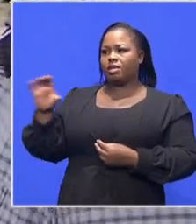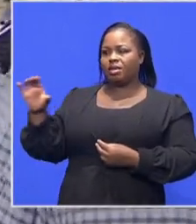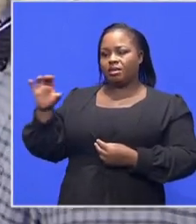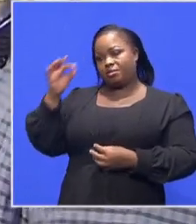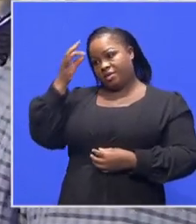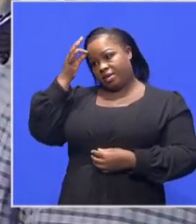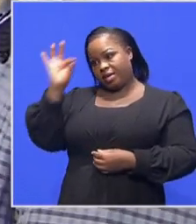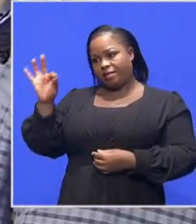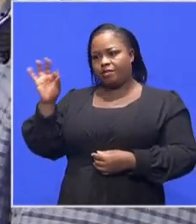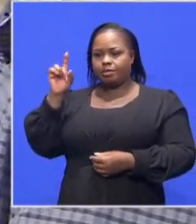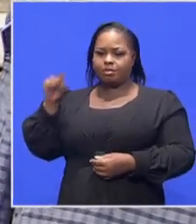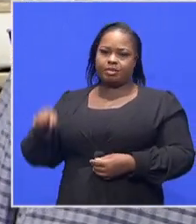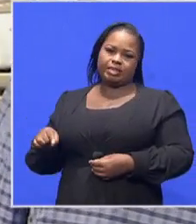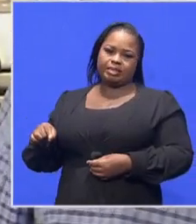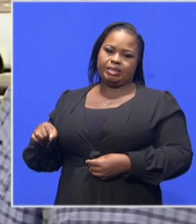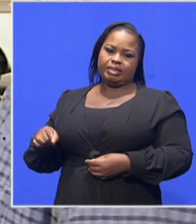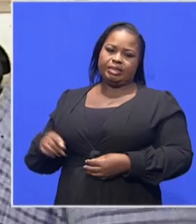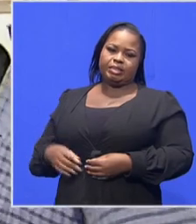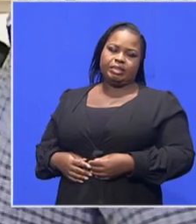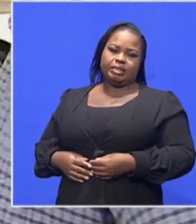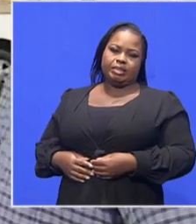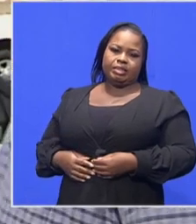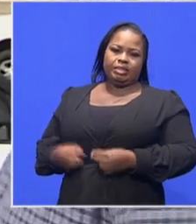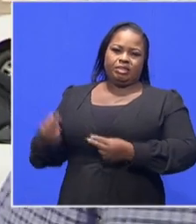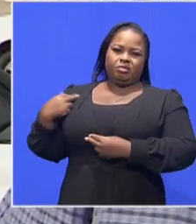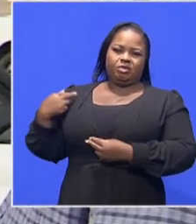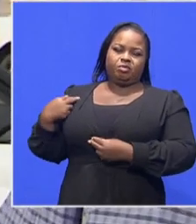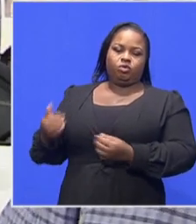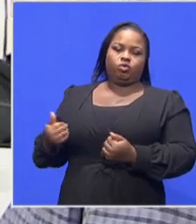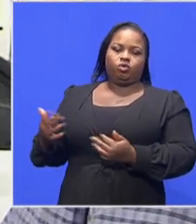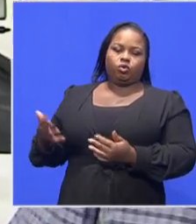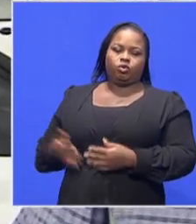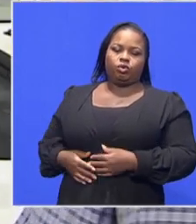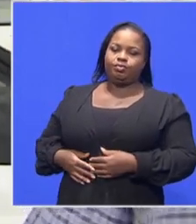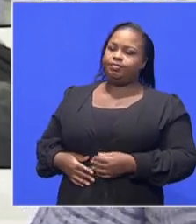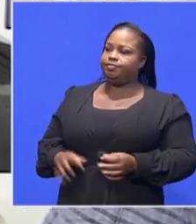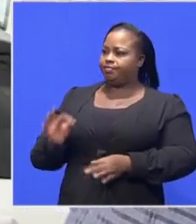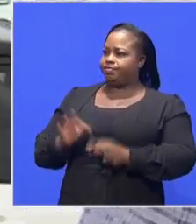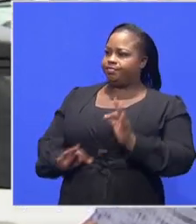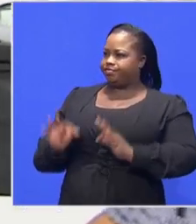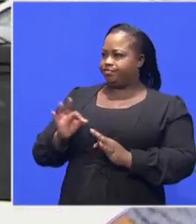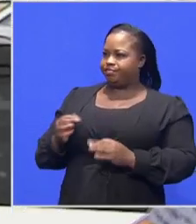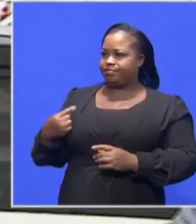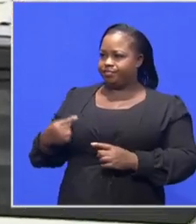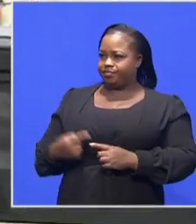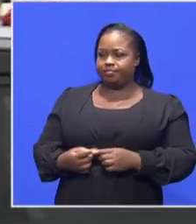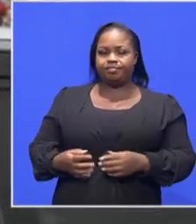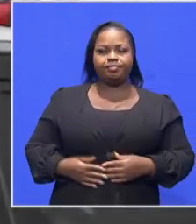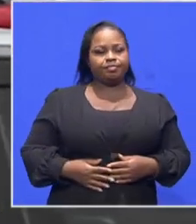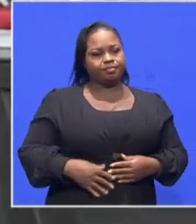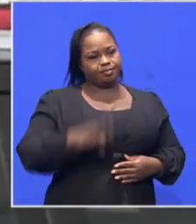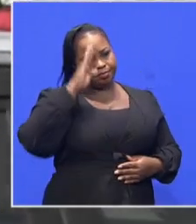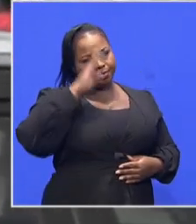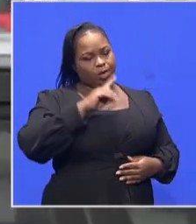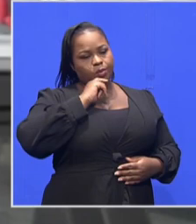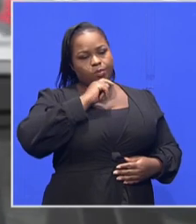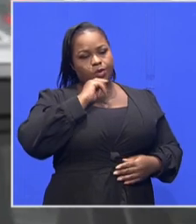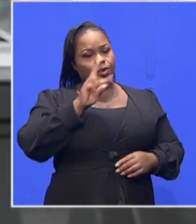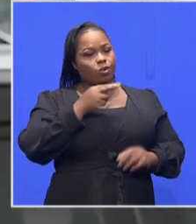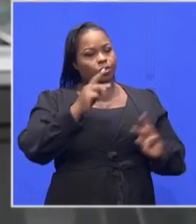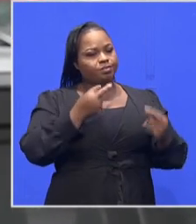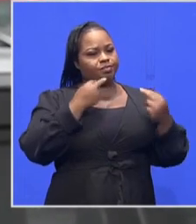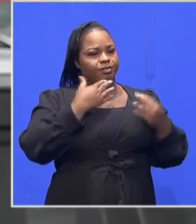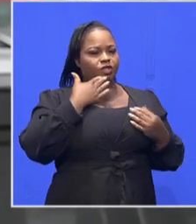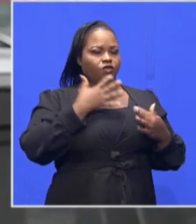to basically let this to get this started. Hendrik, tell us, how far are we? Morning, Ulrich and viewers, thank you very